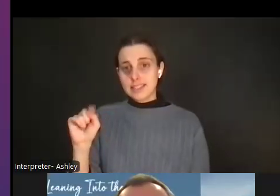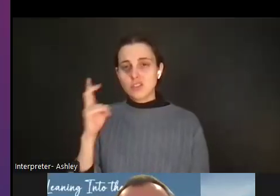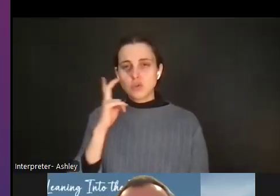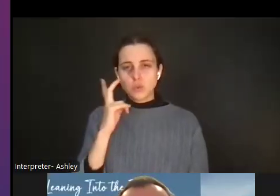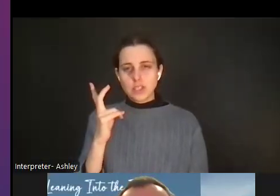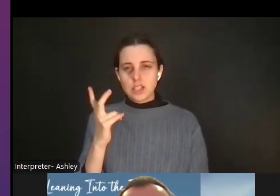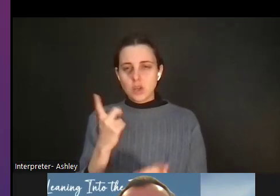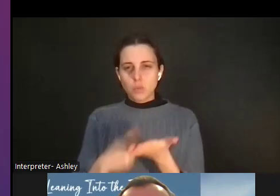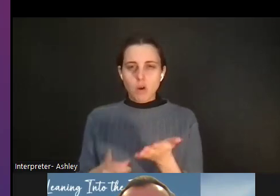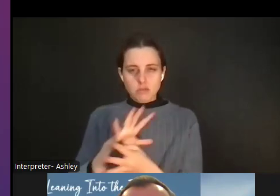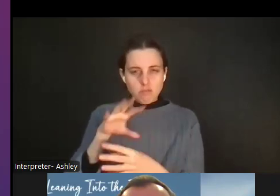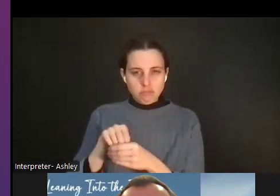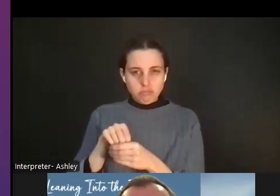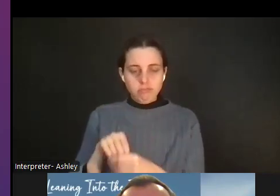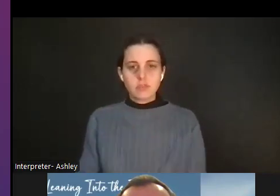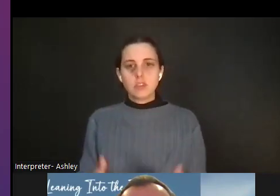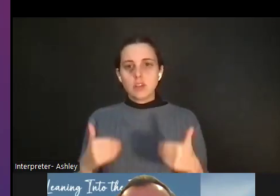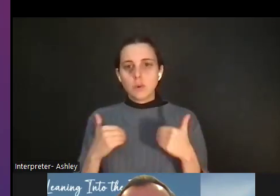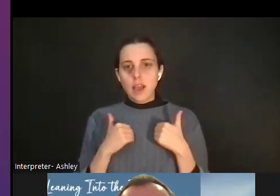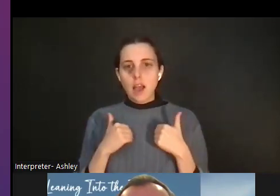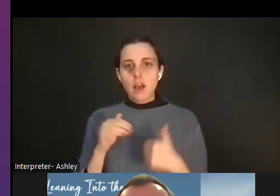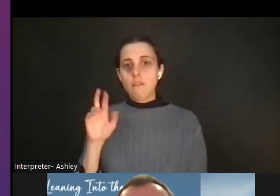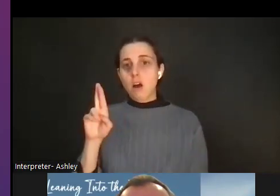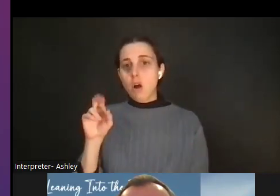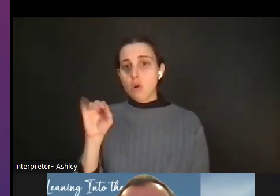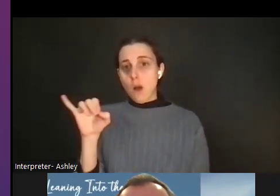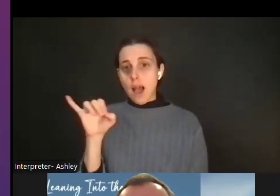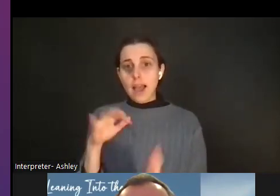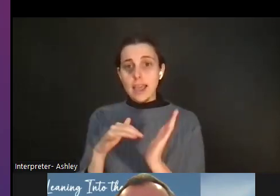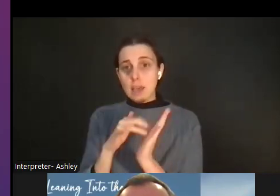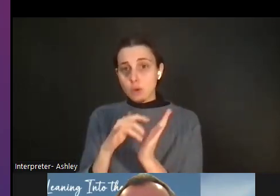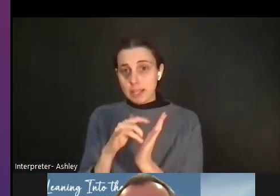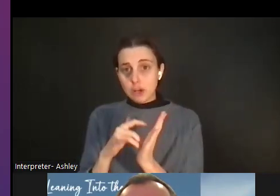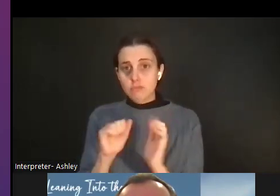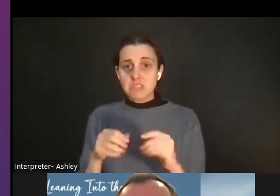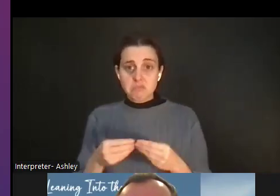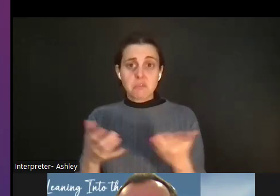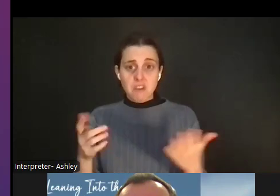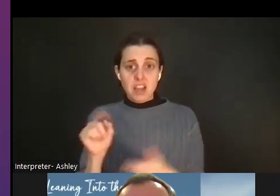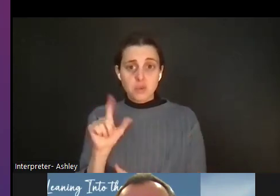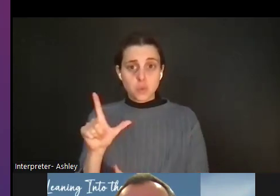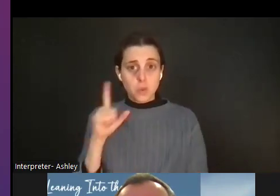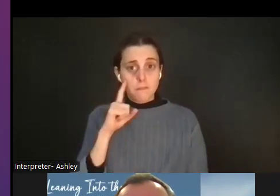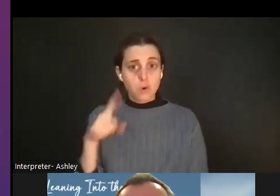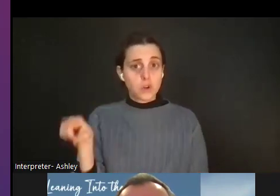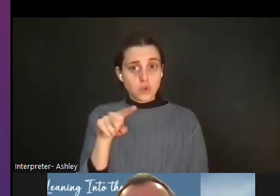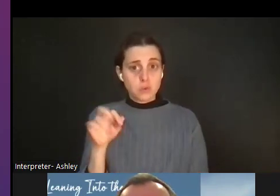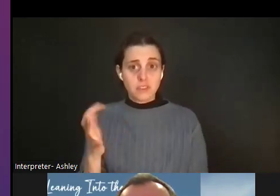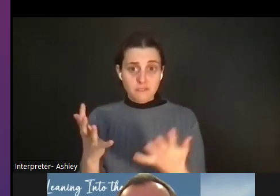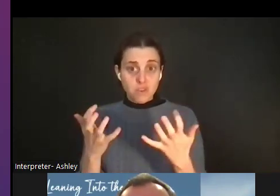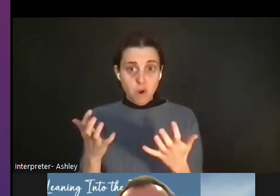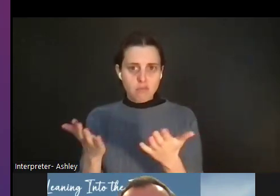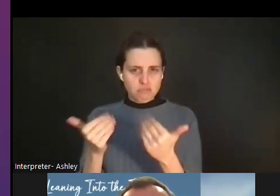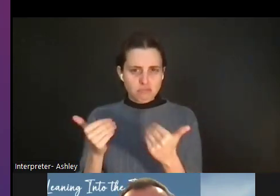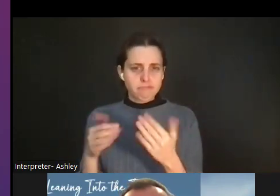is a screenshot of our ROI calculator, and we can provide the tool. If anybody's interested, put that into the comments, and we can load